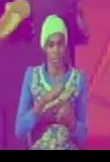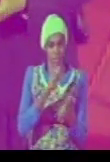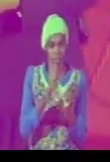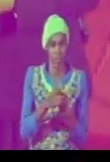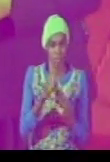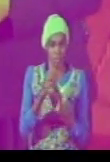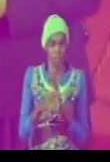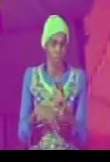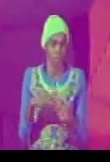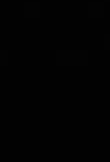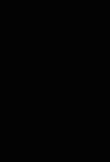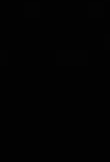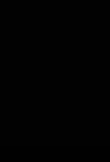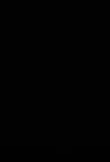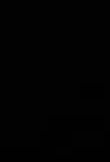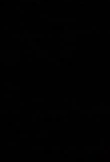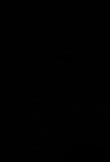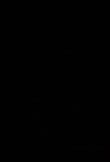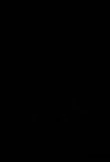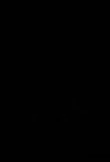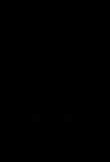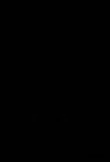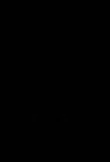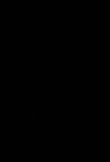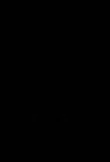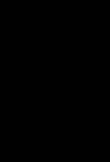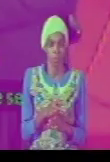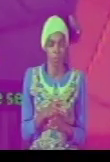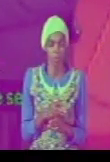schools. What about our workplaces?